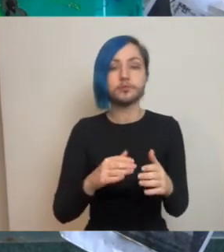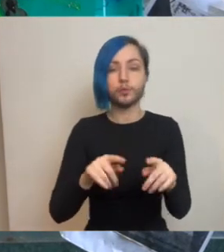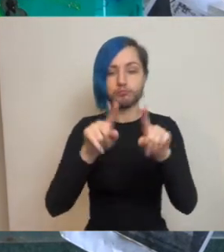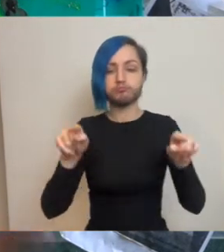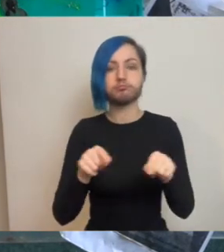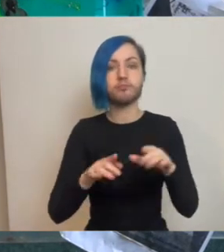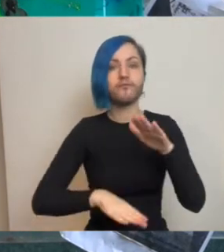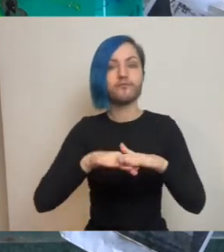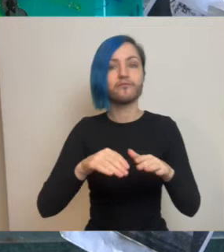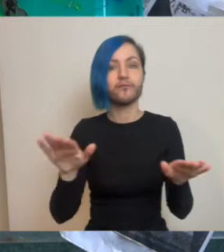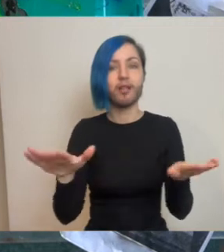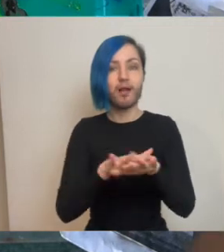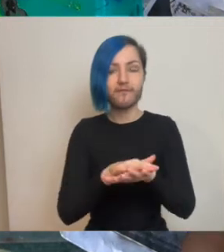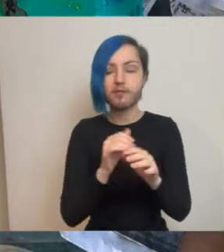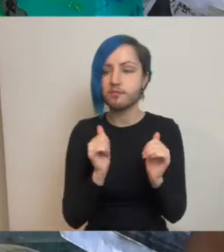I'm going to